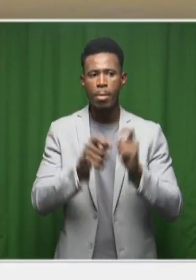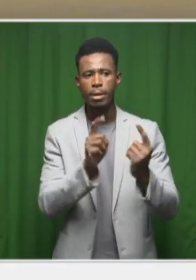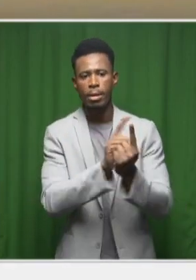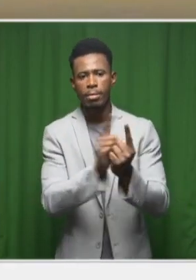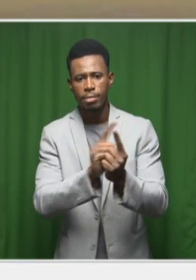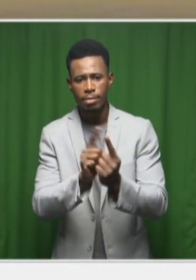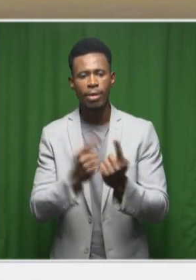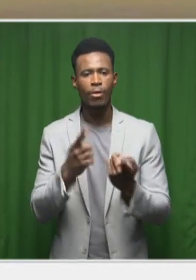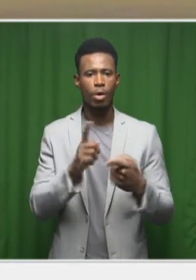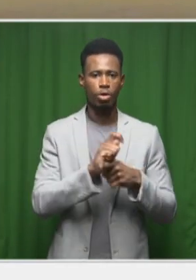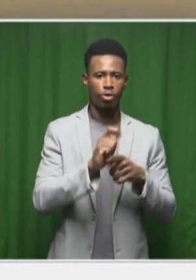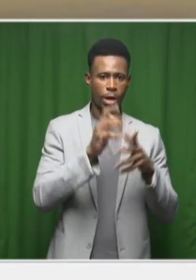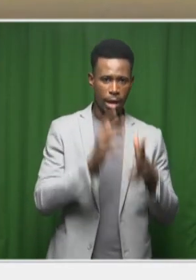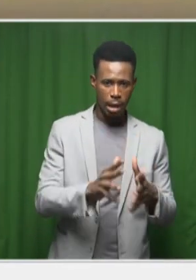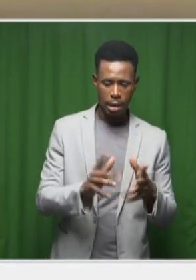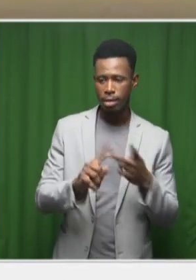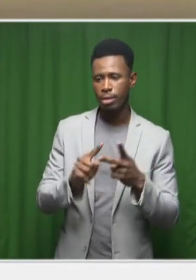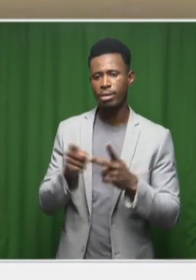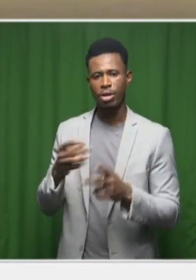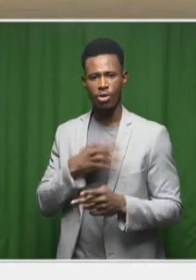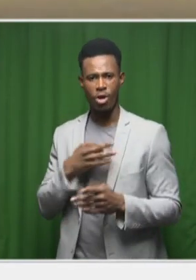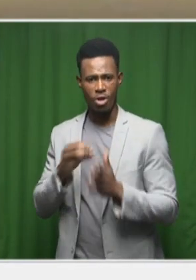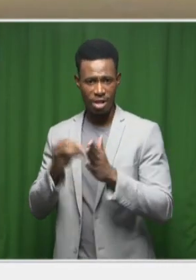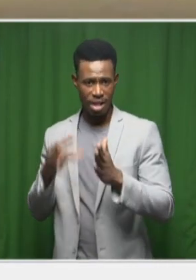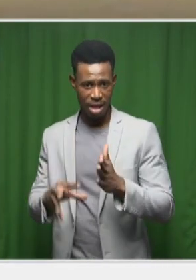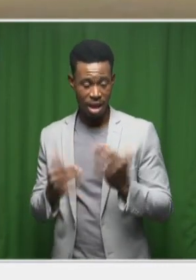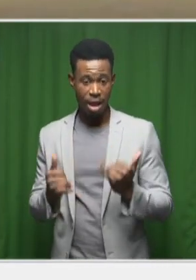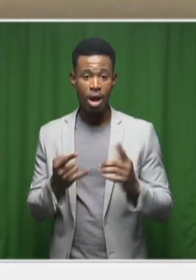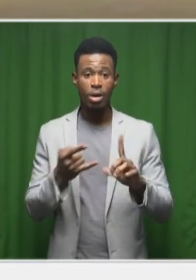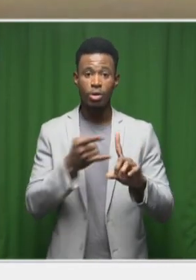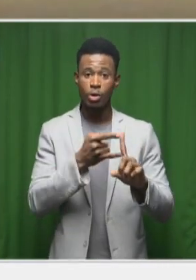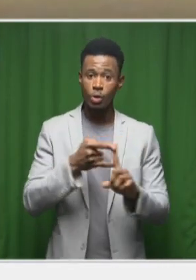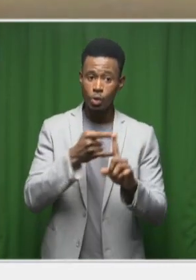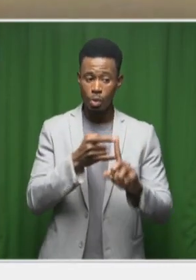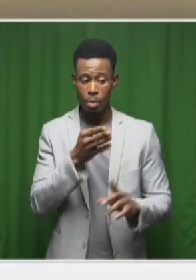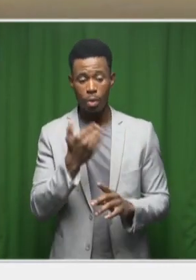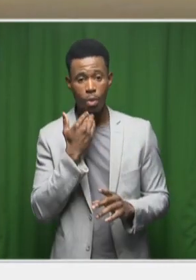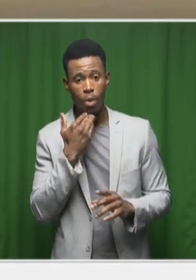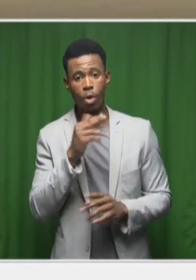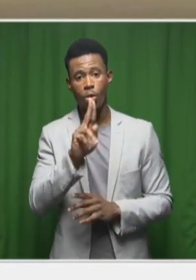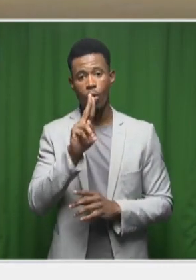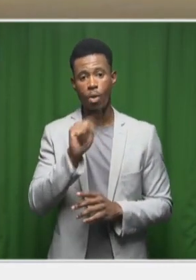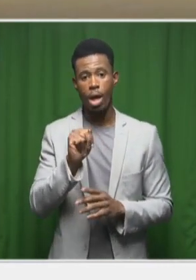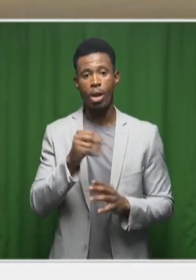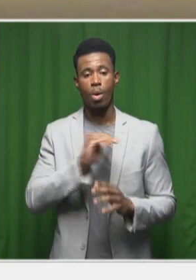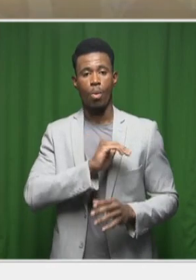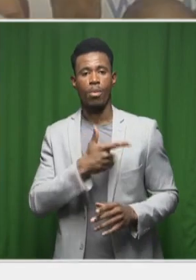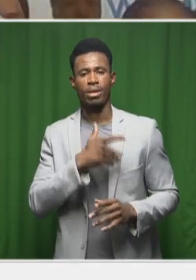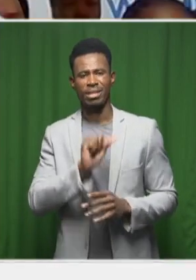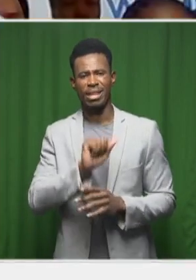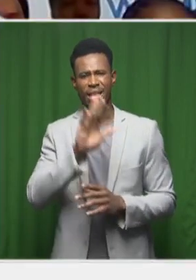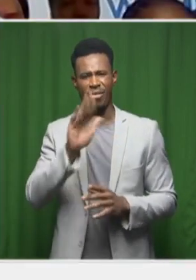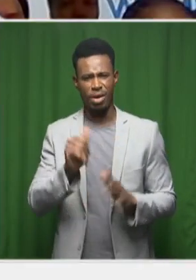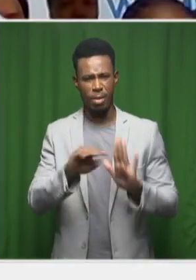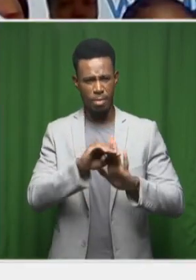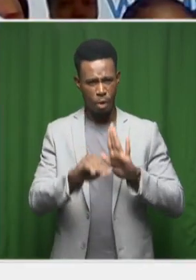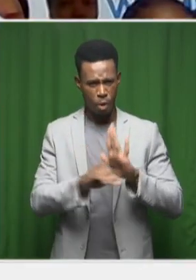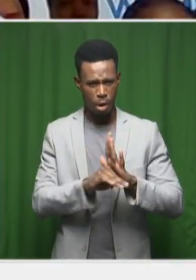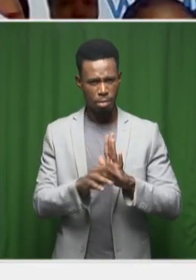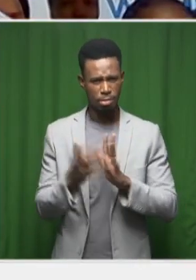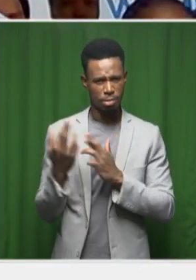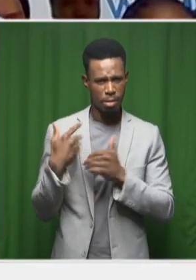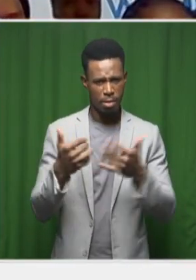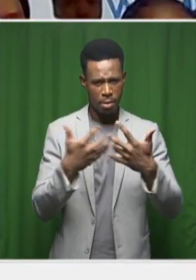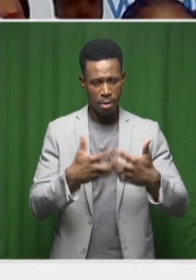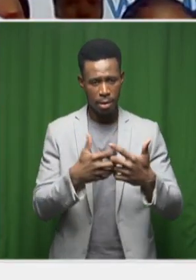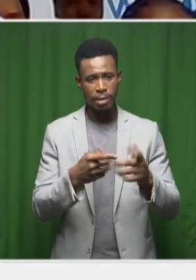and mentors. Now, to tell us more, we're joined on Zoom by UN Women South Africa Program Associate Siyale Shabane. Ma'am,